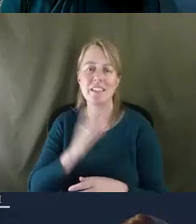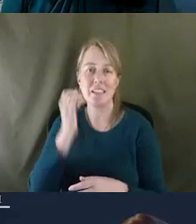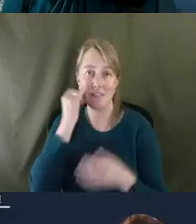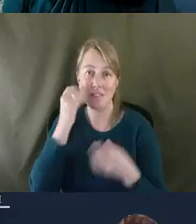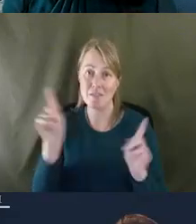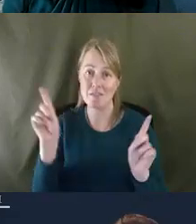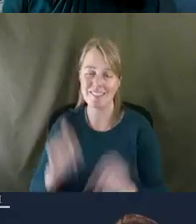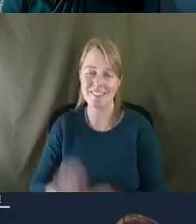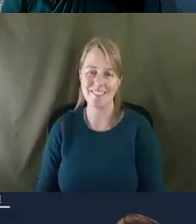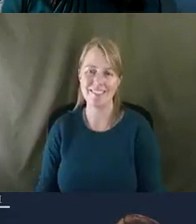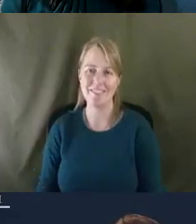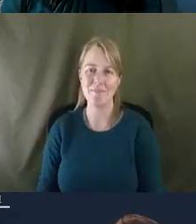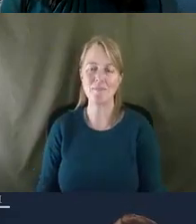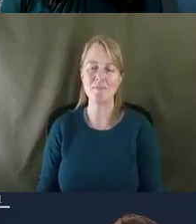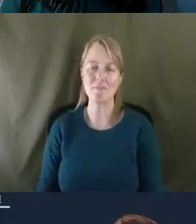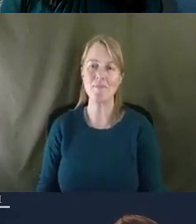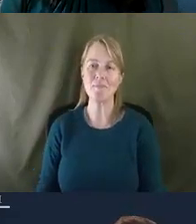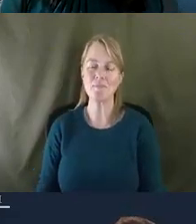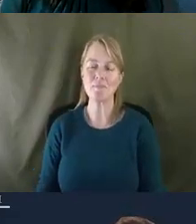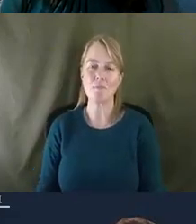effective. Awesome.